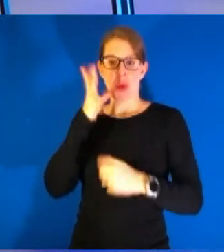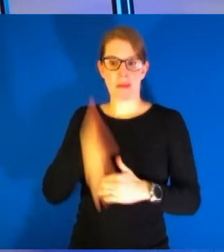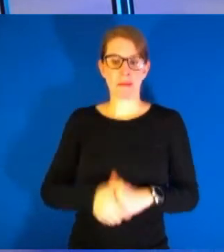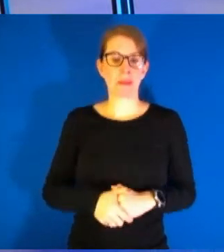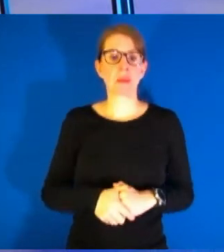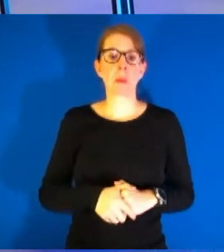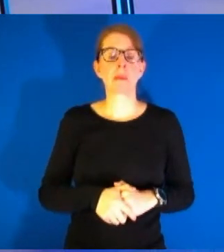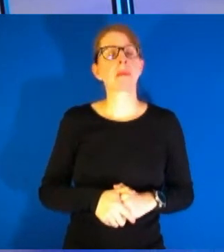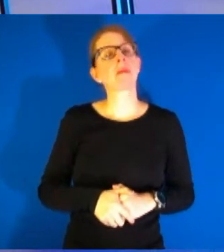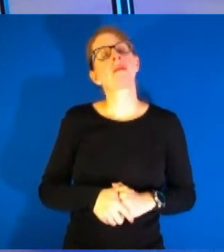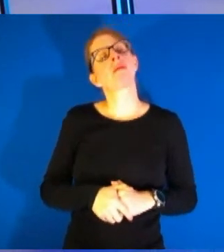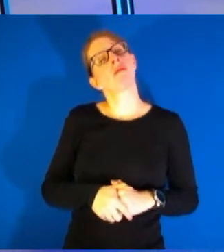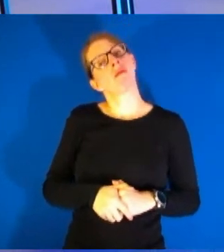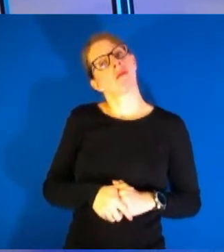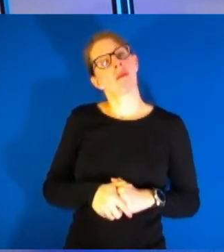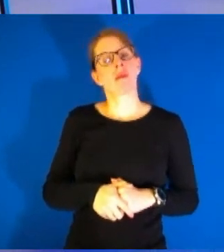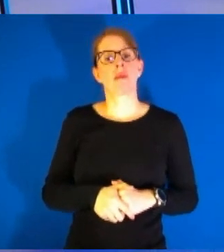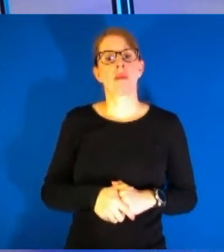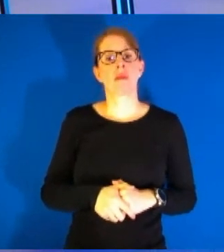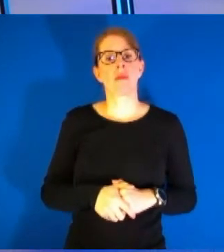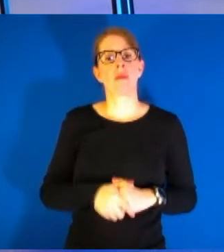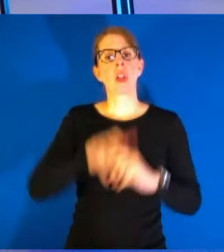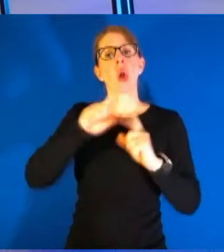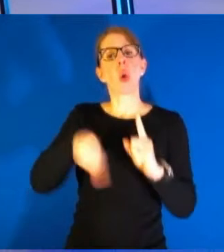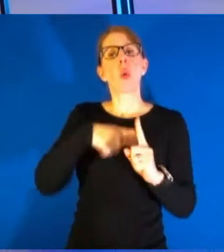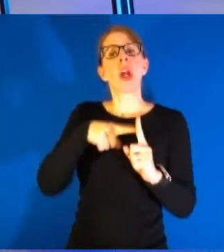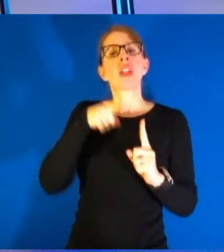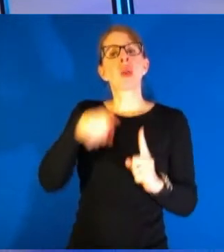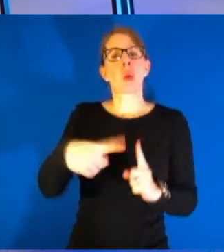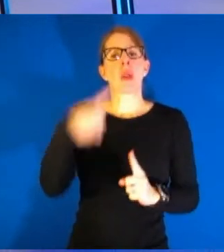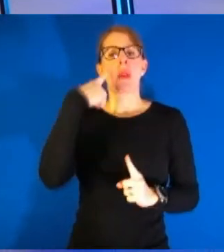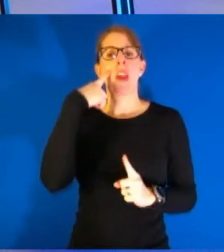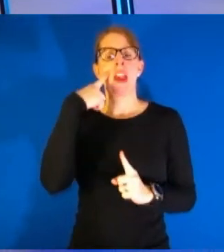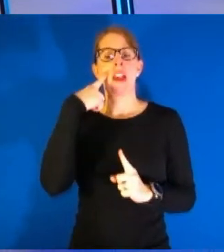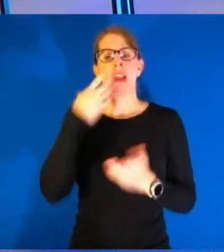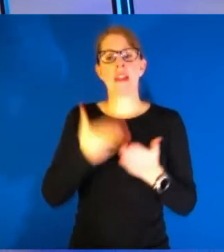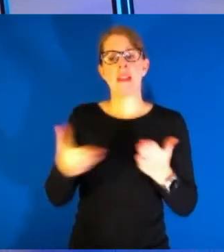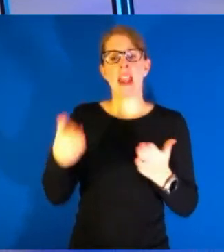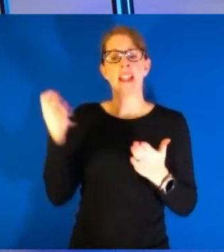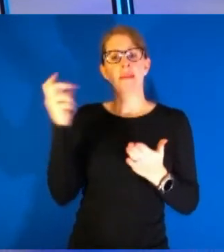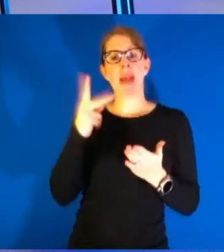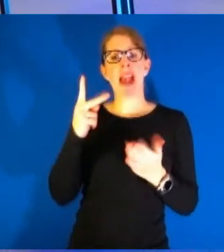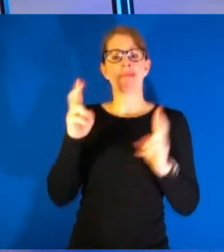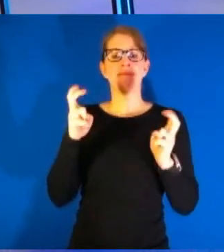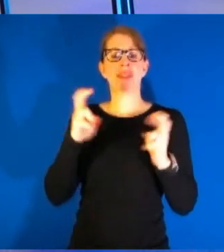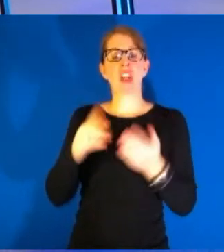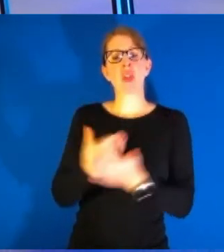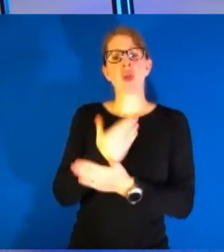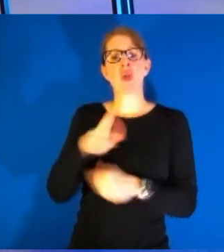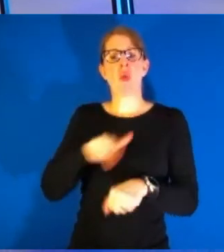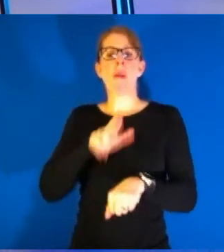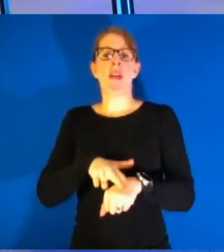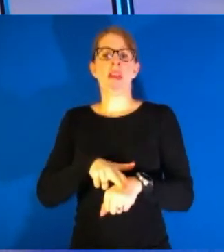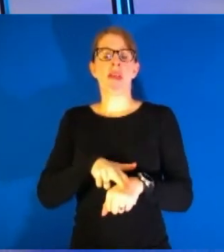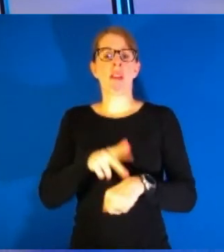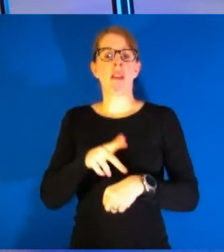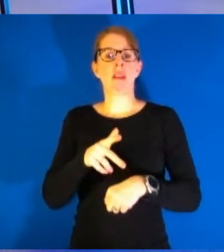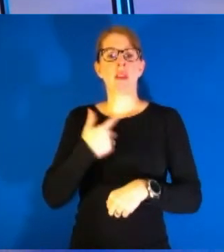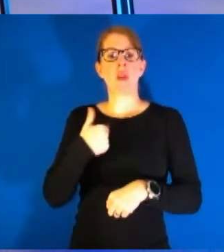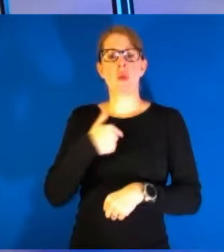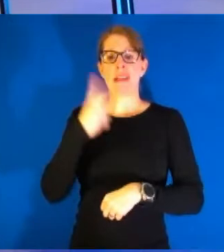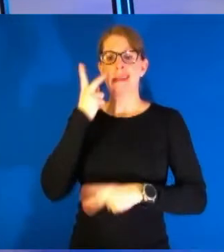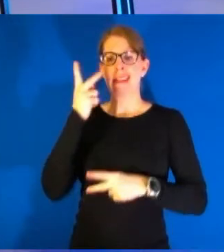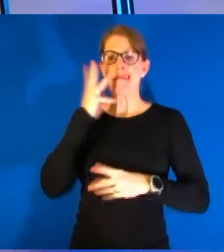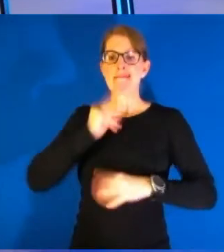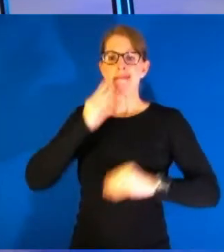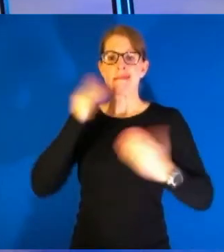when do you think things will return to the new normal when it comes to what we're seeing inside the hospital,